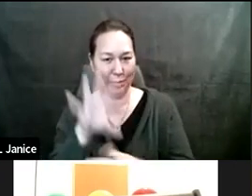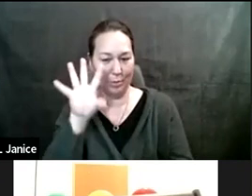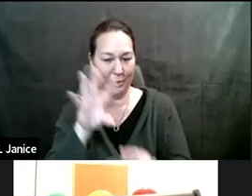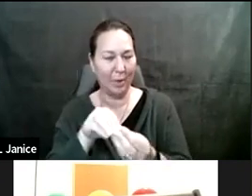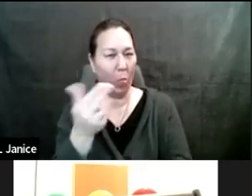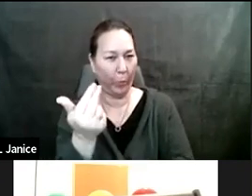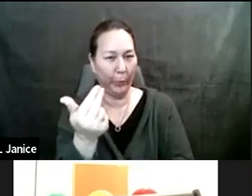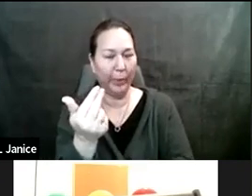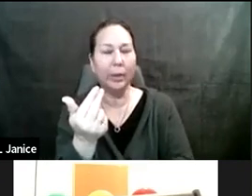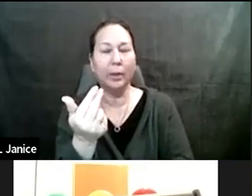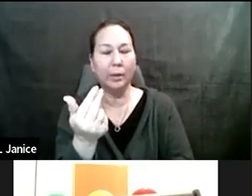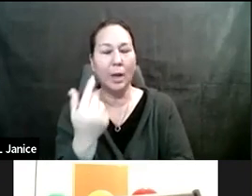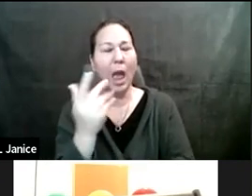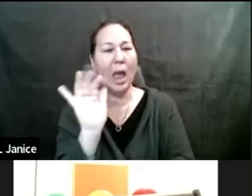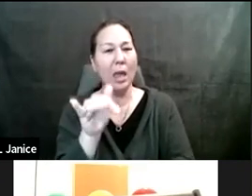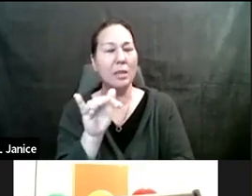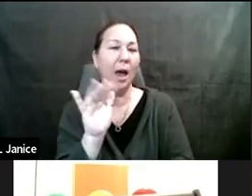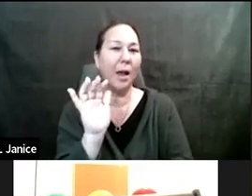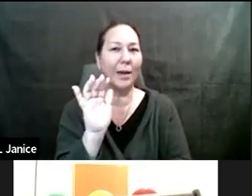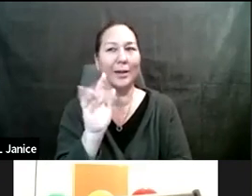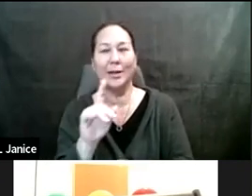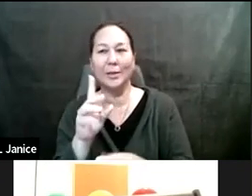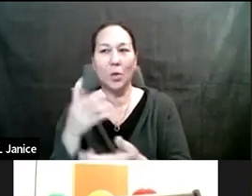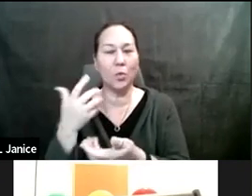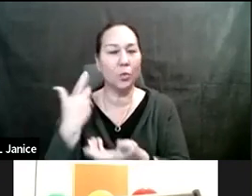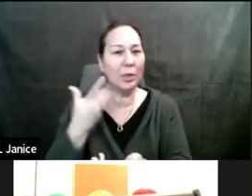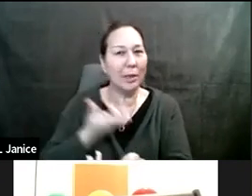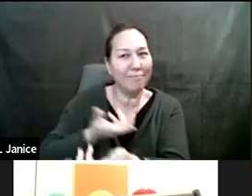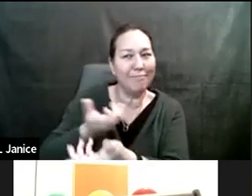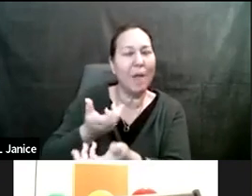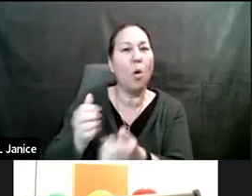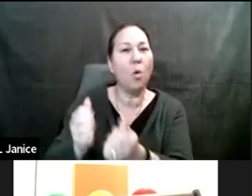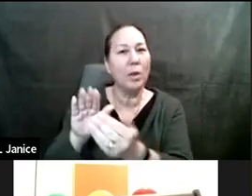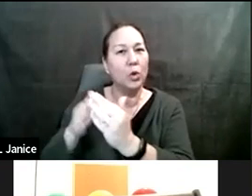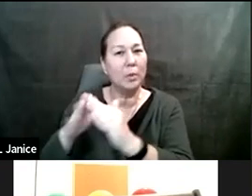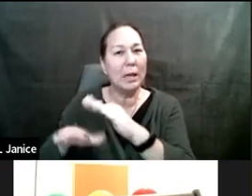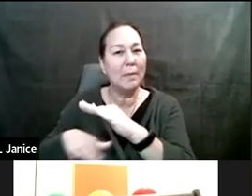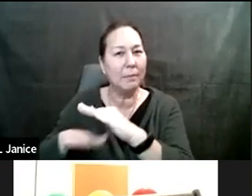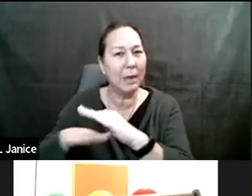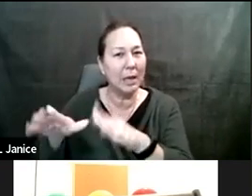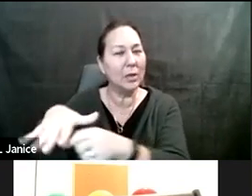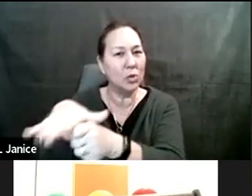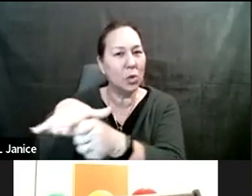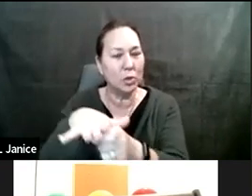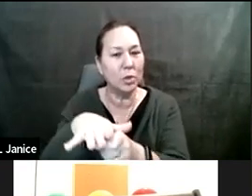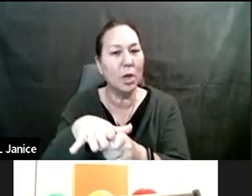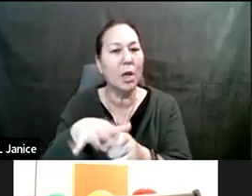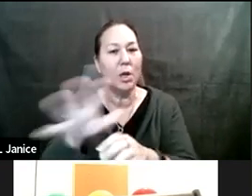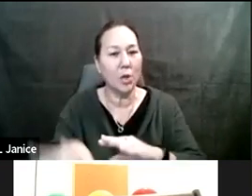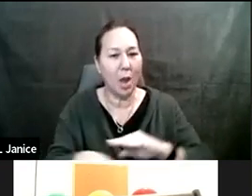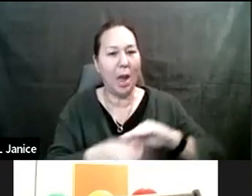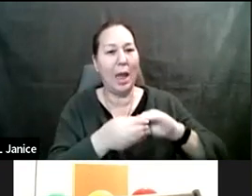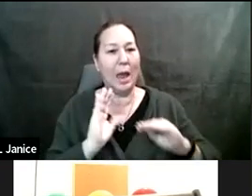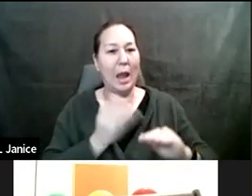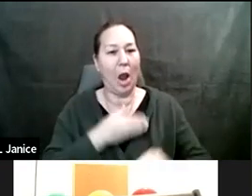announce that we're collaborating with various community-based organizations this year to provide our esy students with an